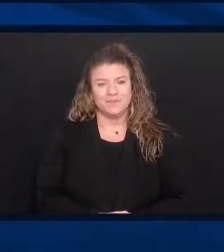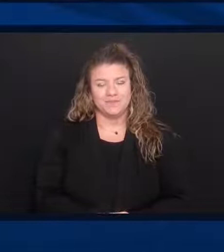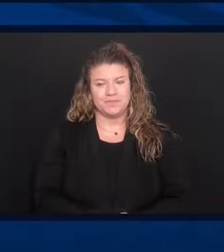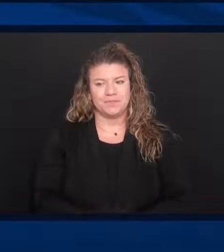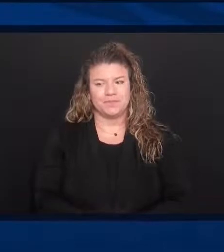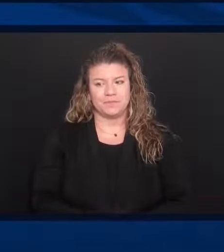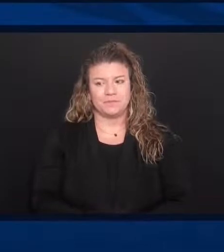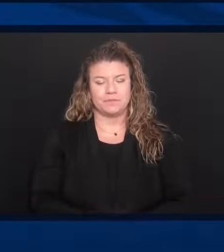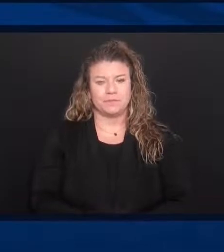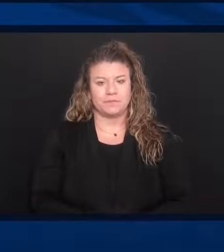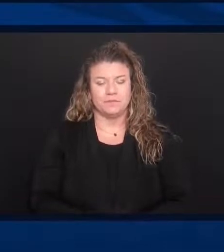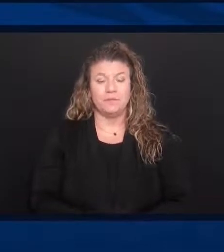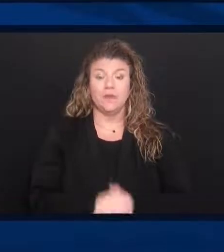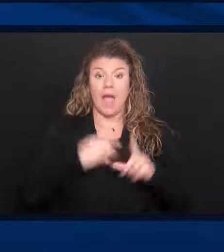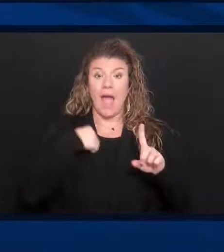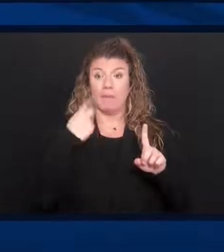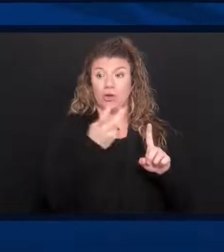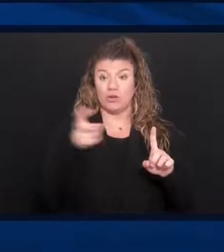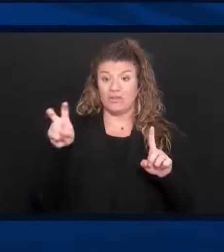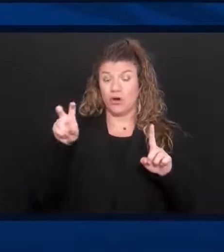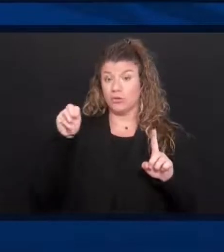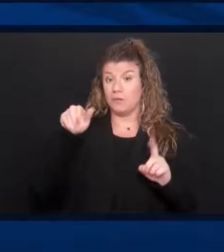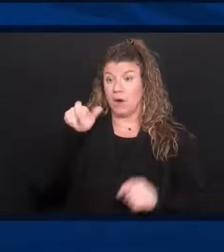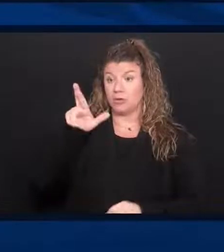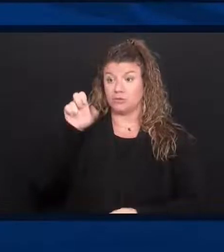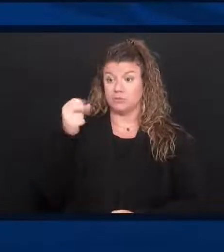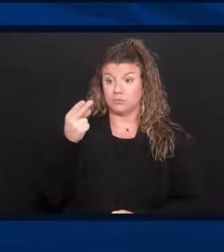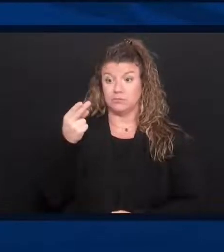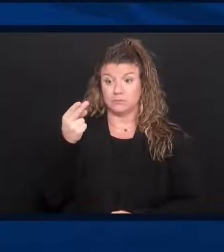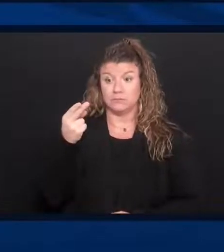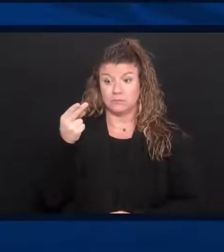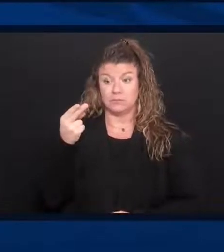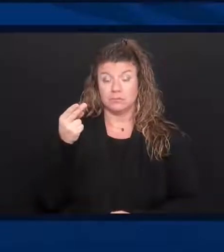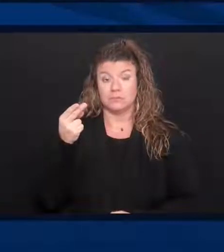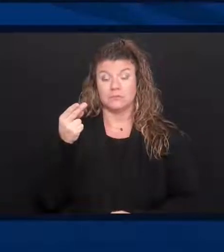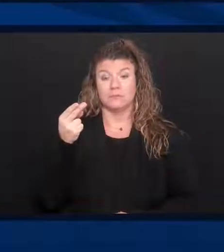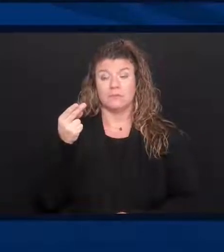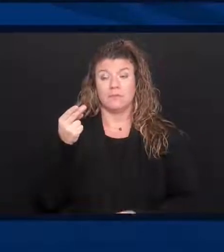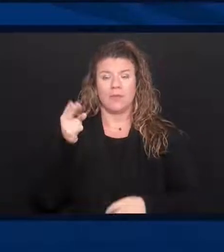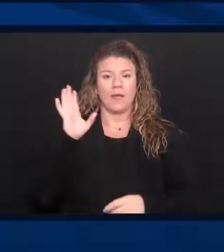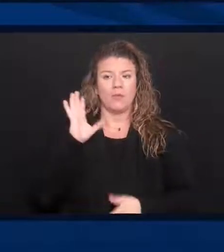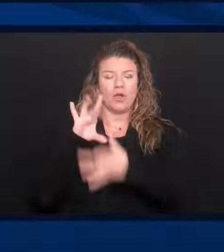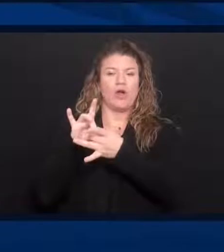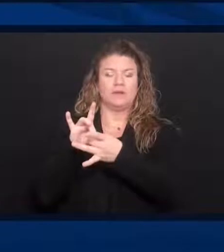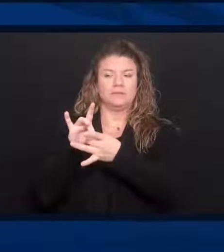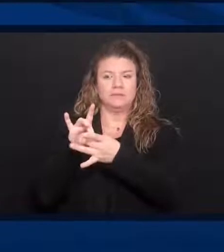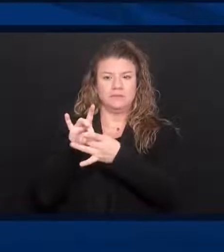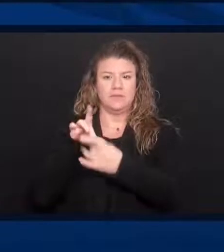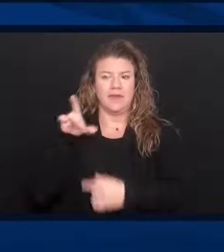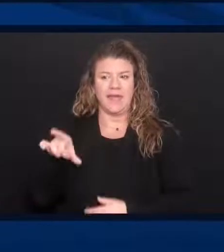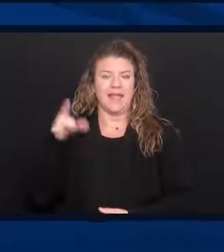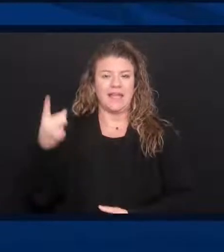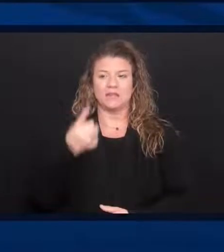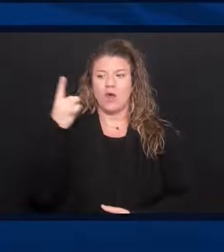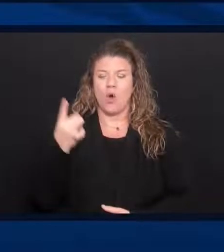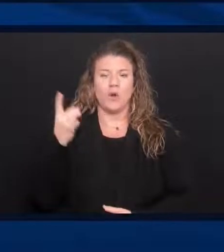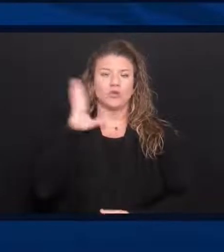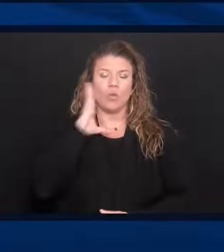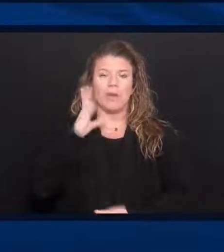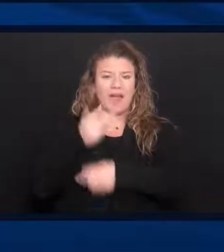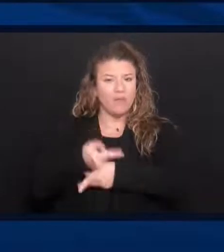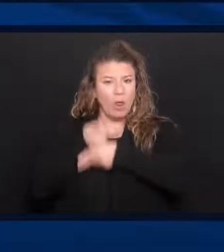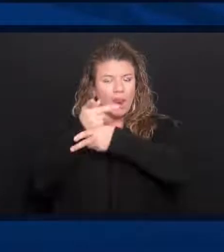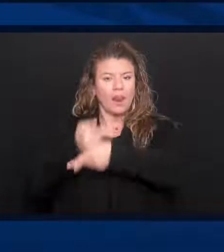Well, Mark, I'm going to defer to Dr. Marsh in this regard. He's always going to be cautious,